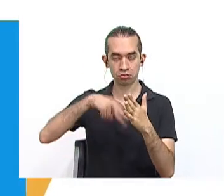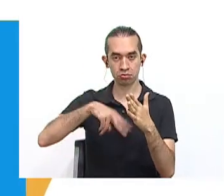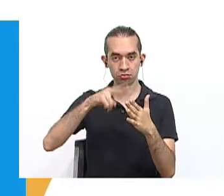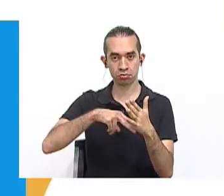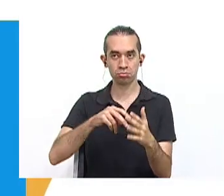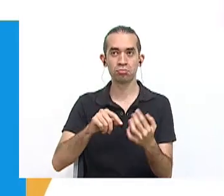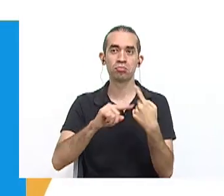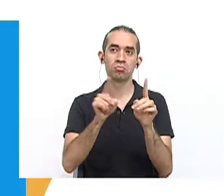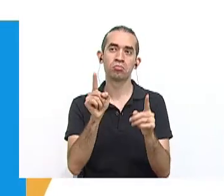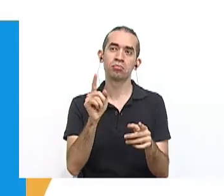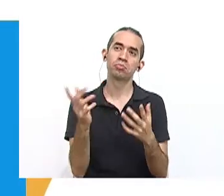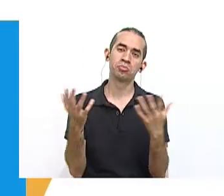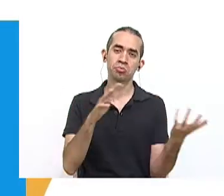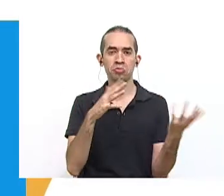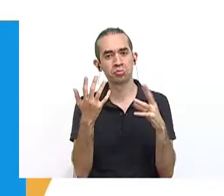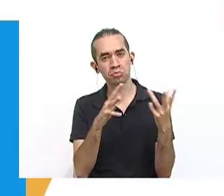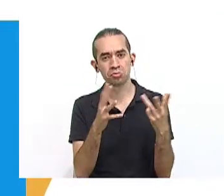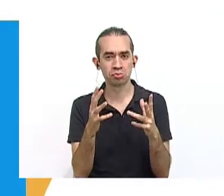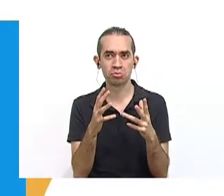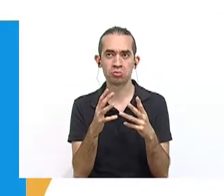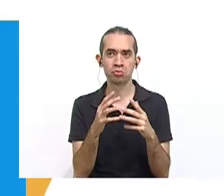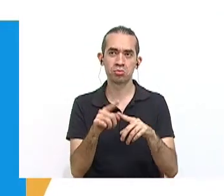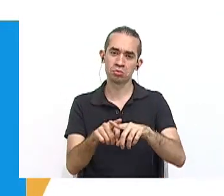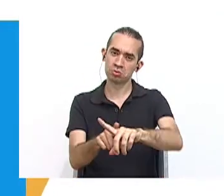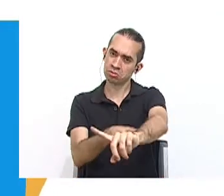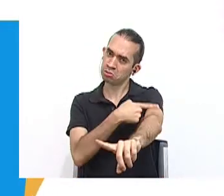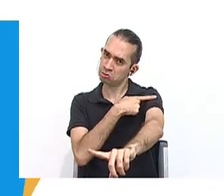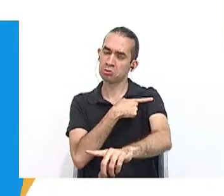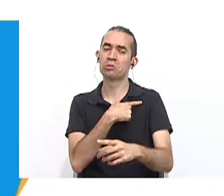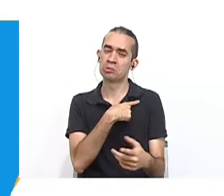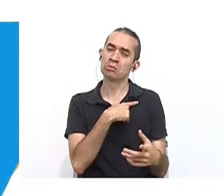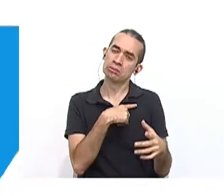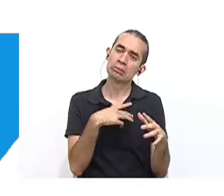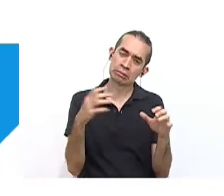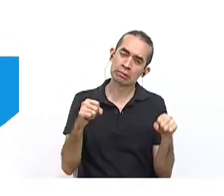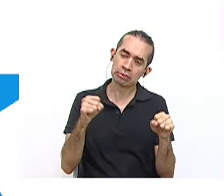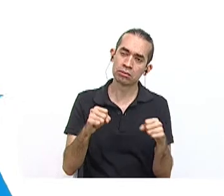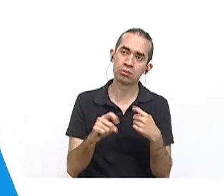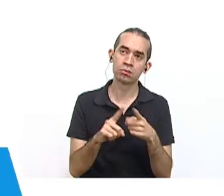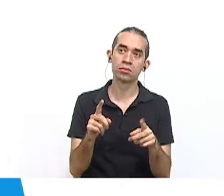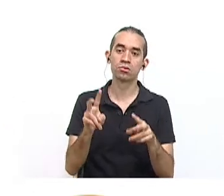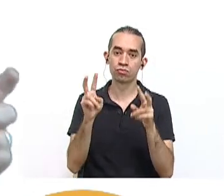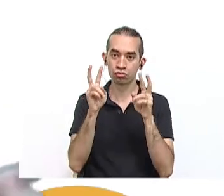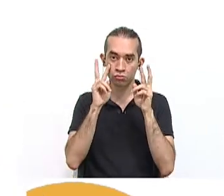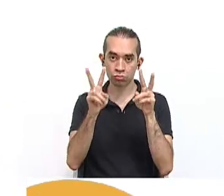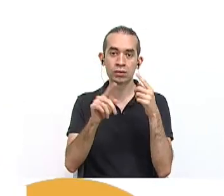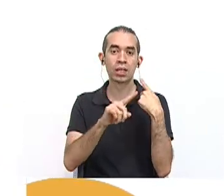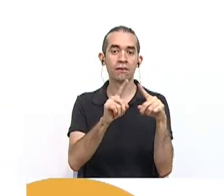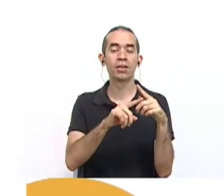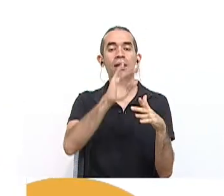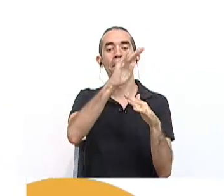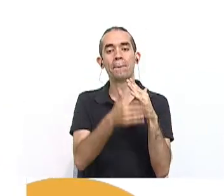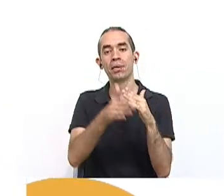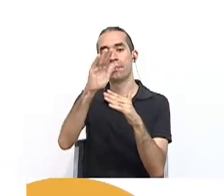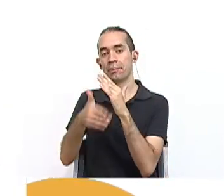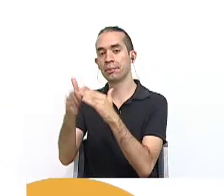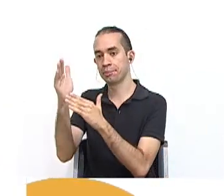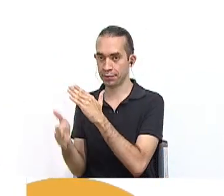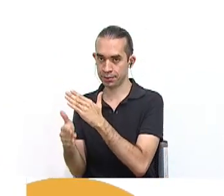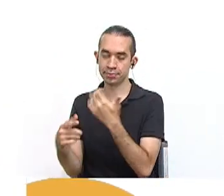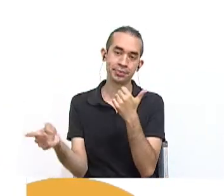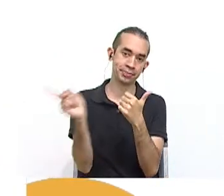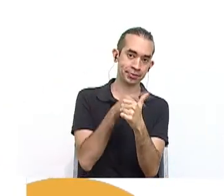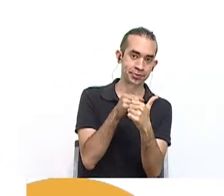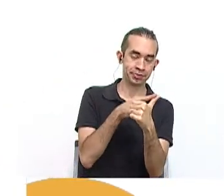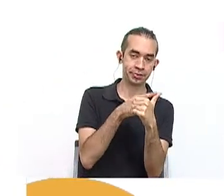a little bit long or longer than usual, so we're going to look at it in different sections. The first